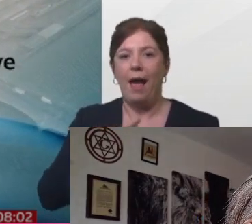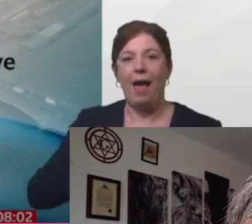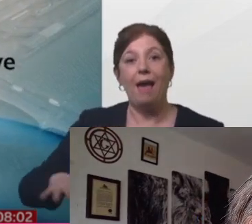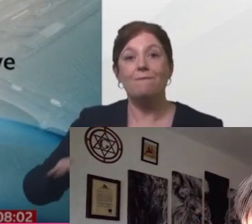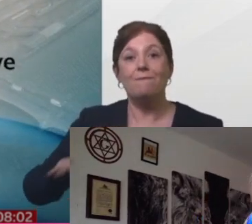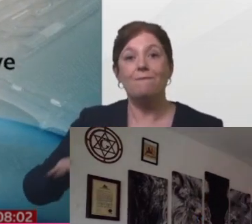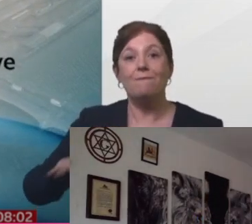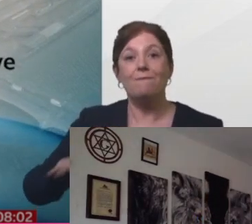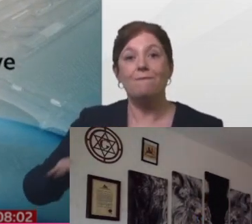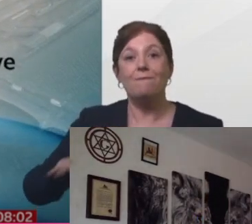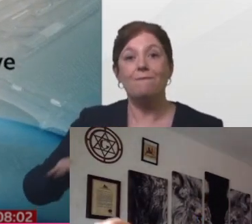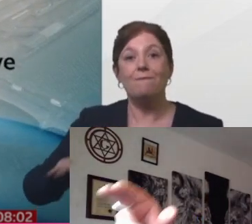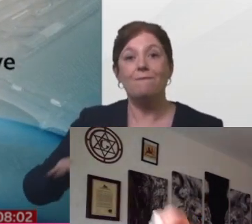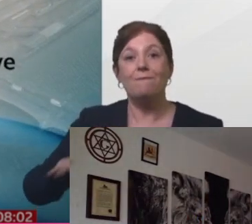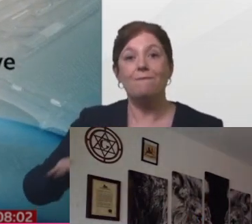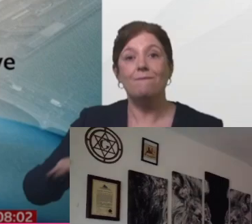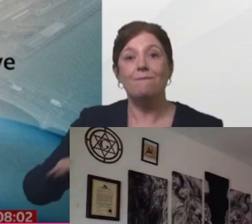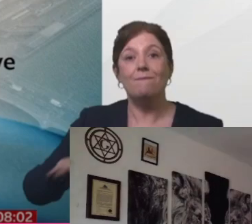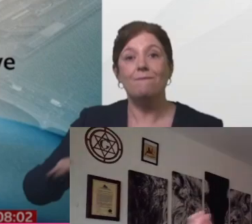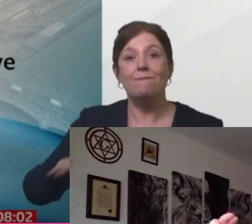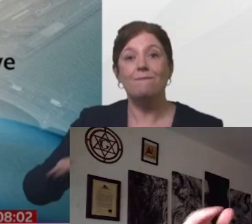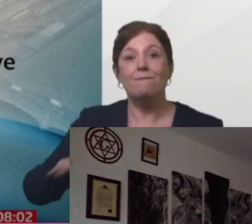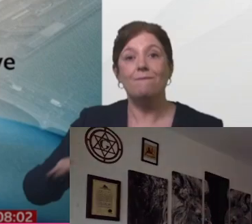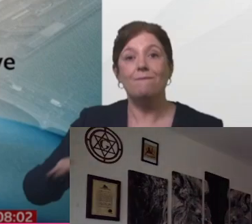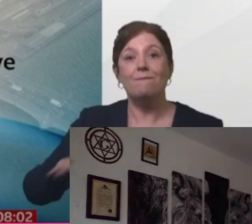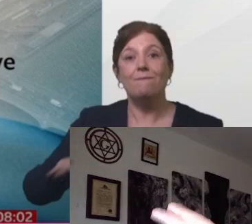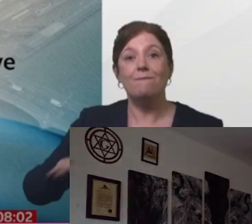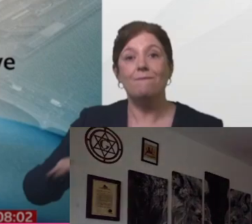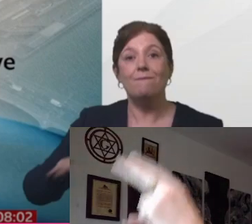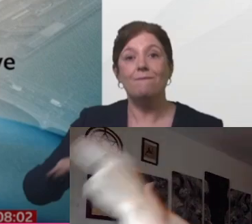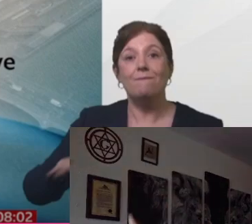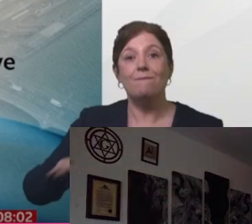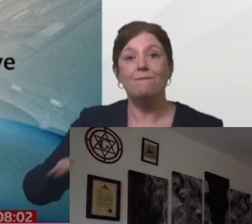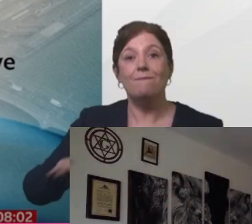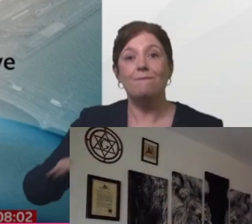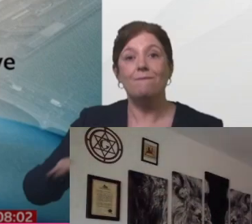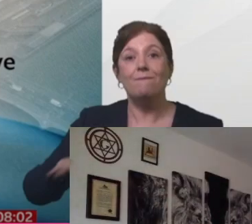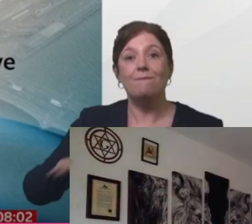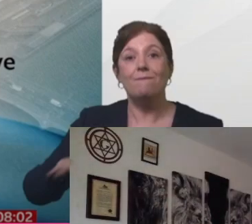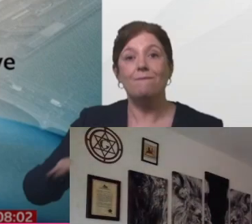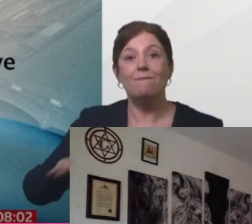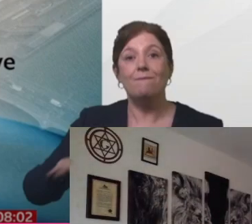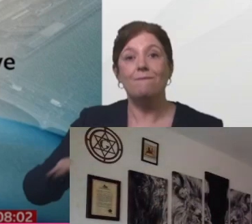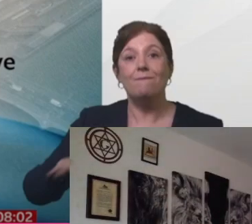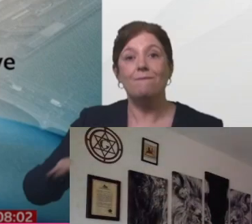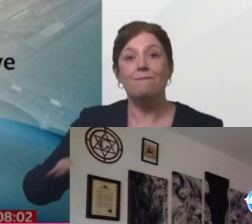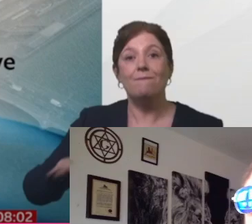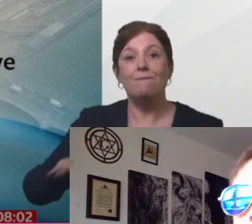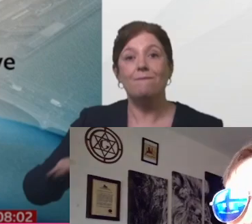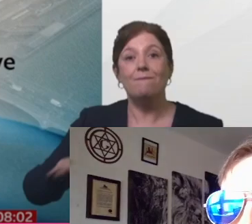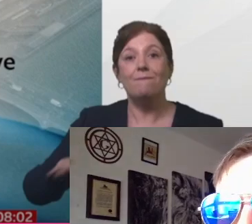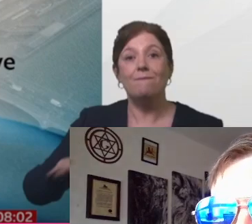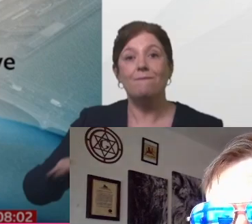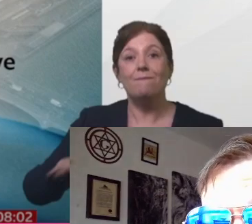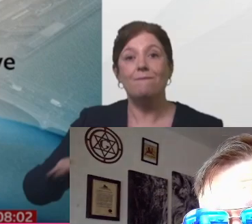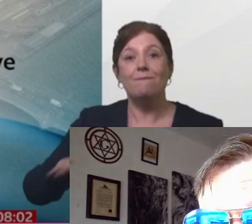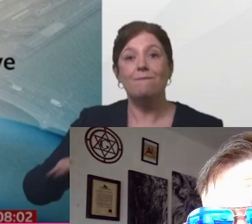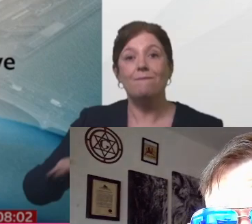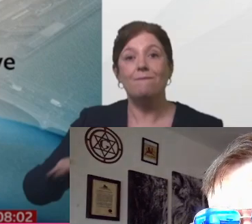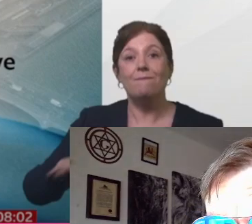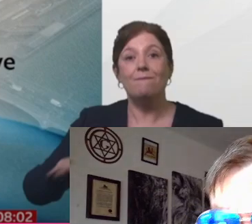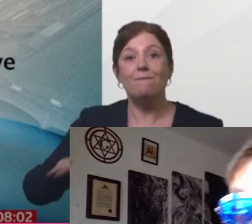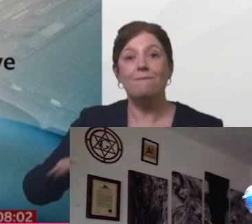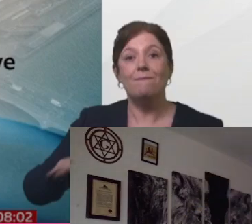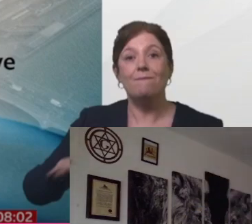that. Shit! I'm an extremist. I'm going to vote away from the whole democracy scam system. It's a pile